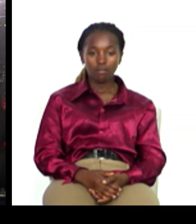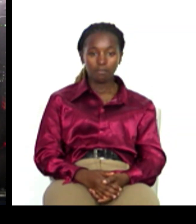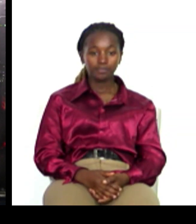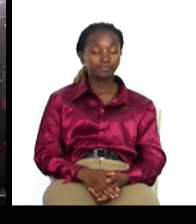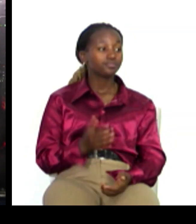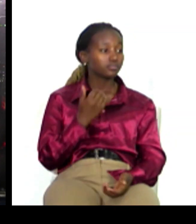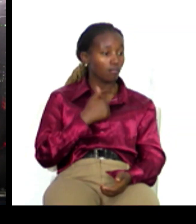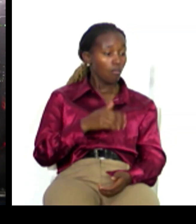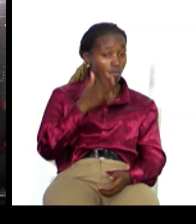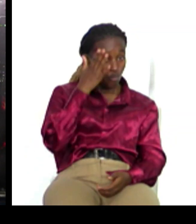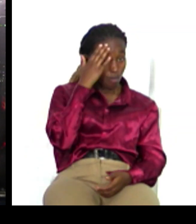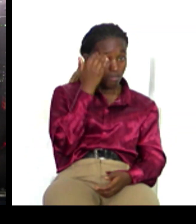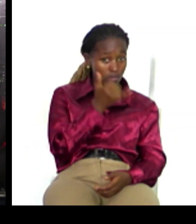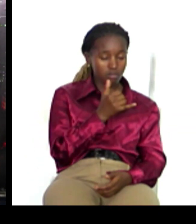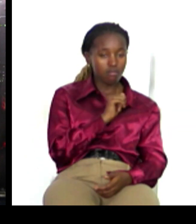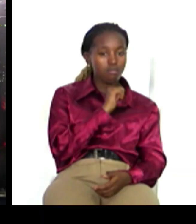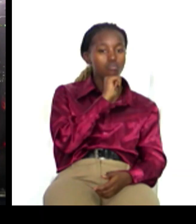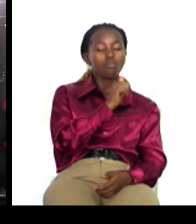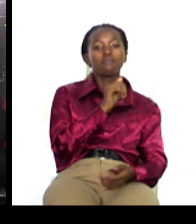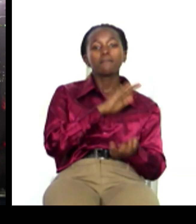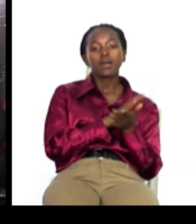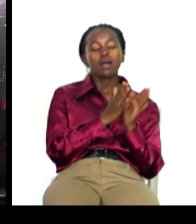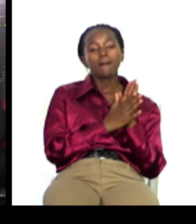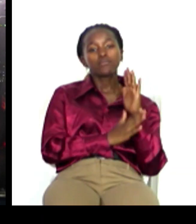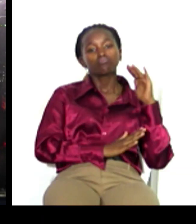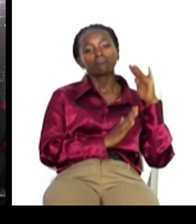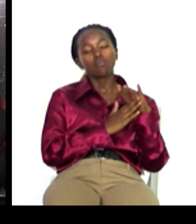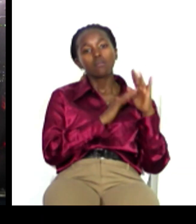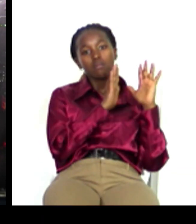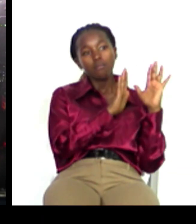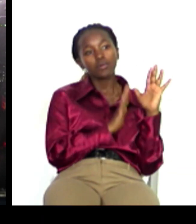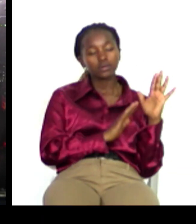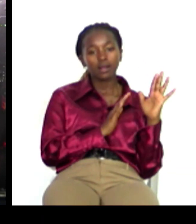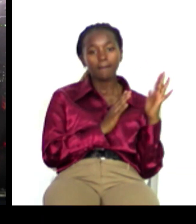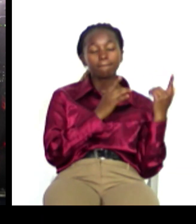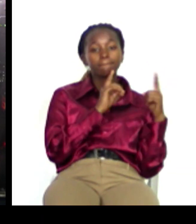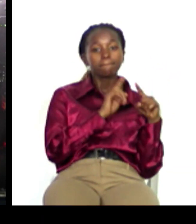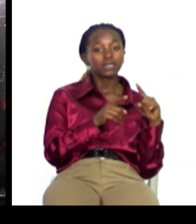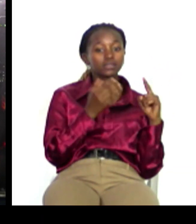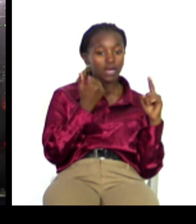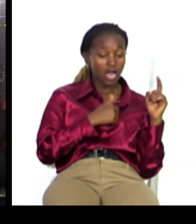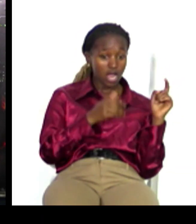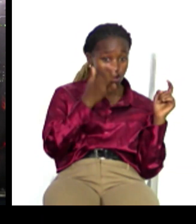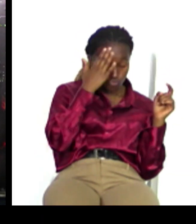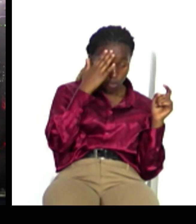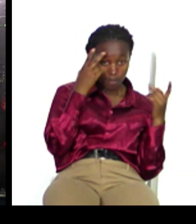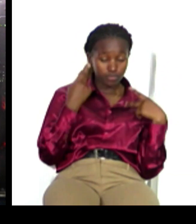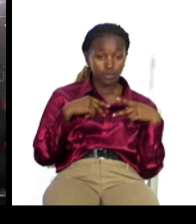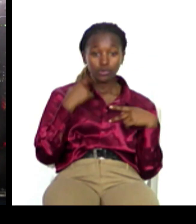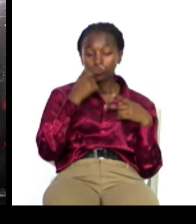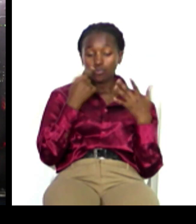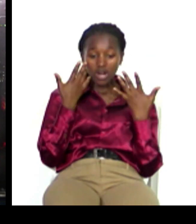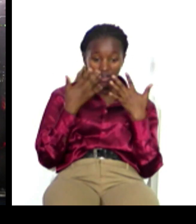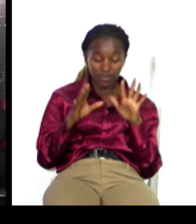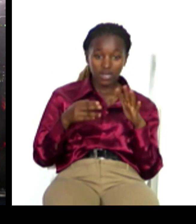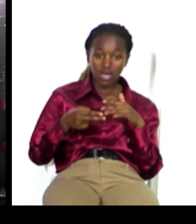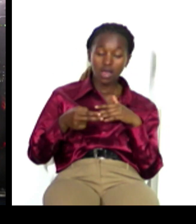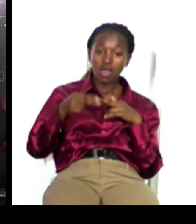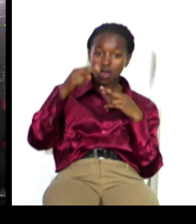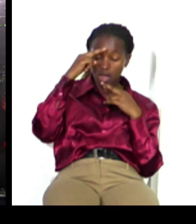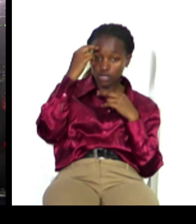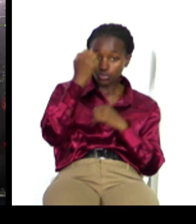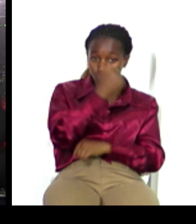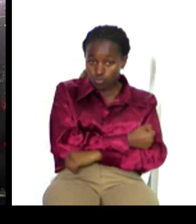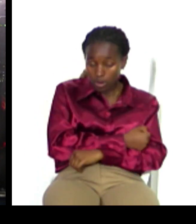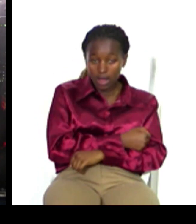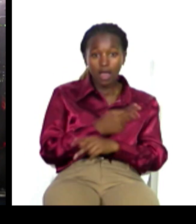The factor, the game changer are these watu. Unaona watoto wadogo wenye wanatoka high school, au wenye wanamaliza shule, au wenye sasa wanaenda kufanya